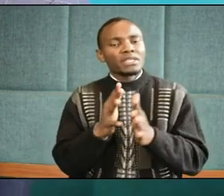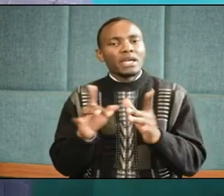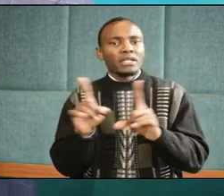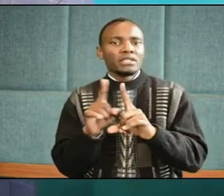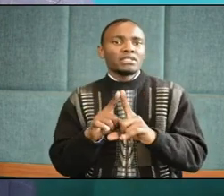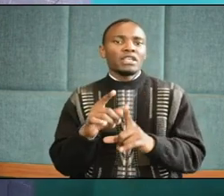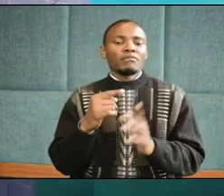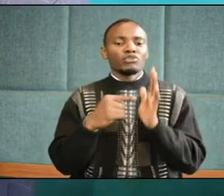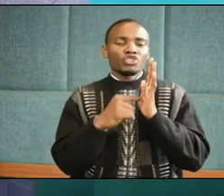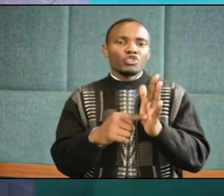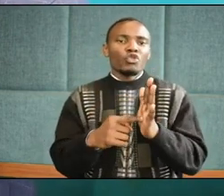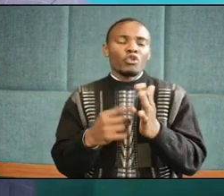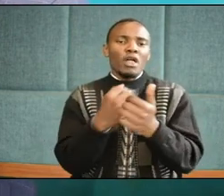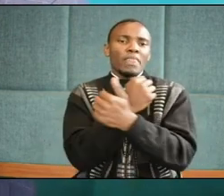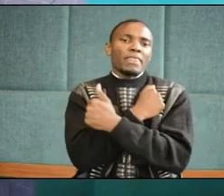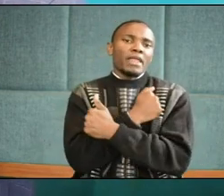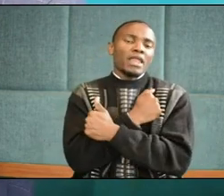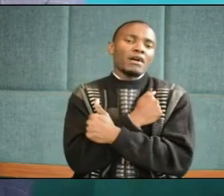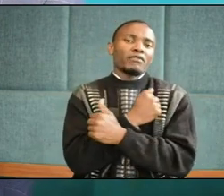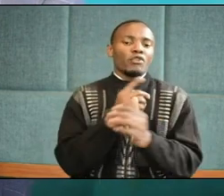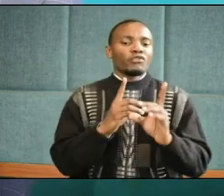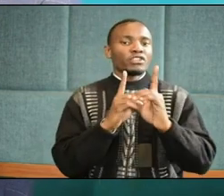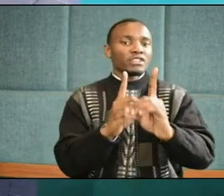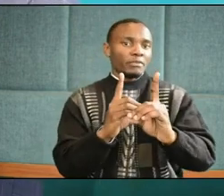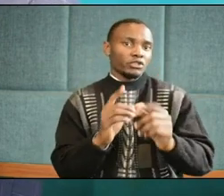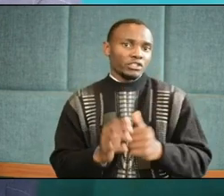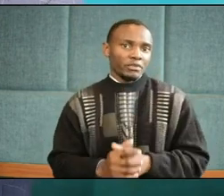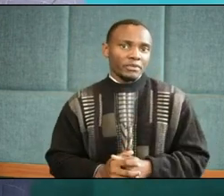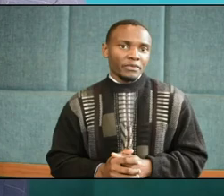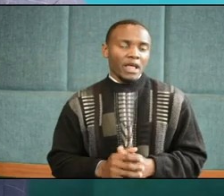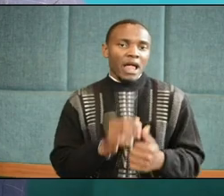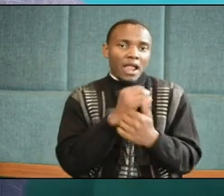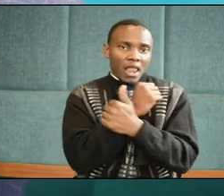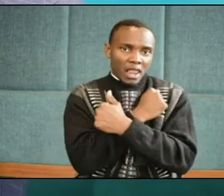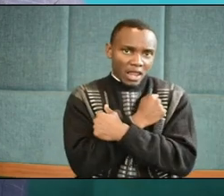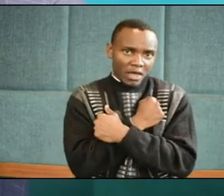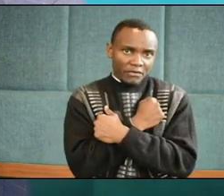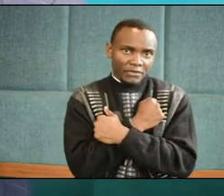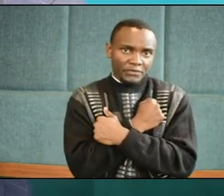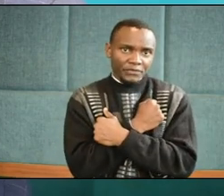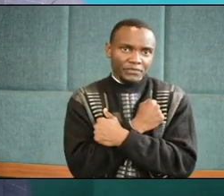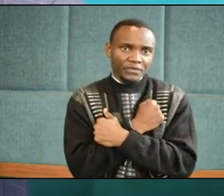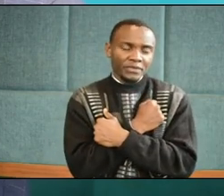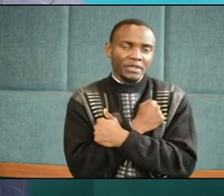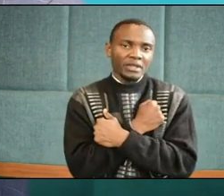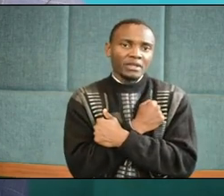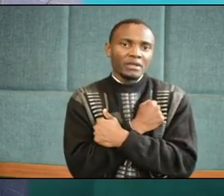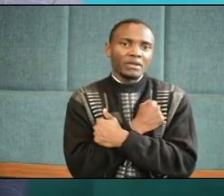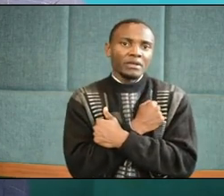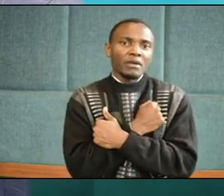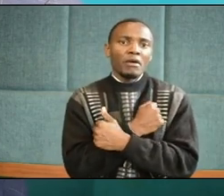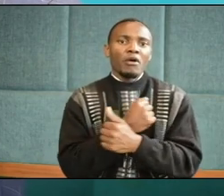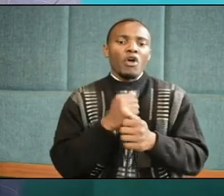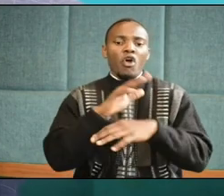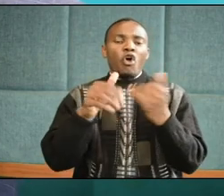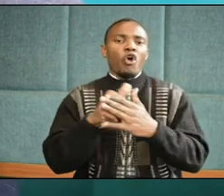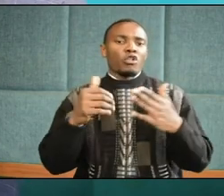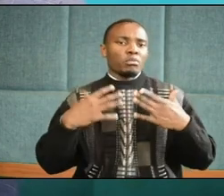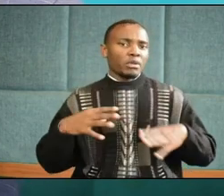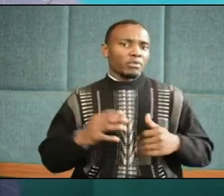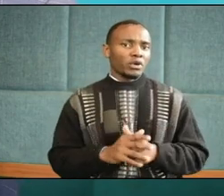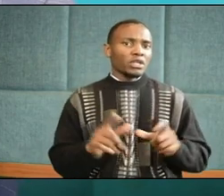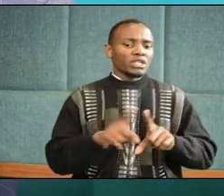cloth of discipleship? Loving even the unlovable. Going